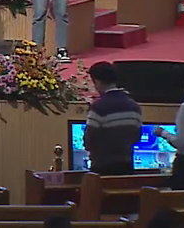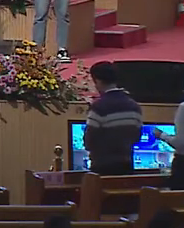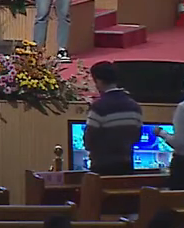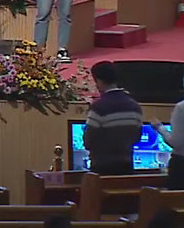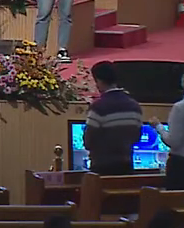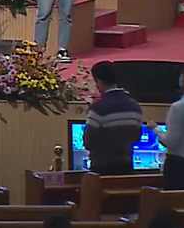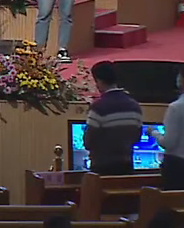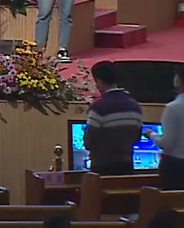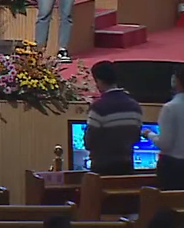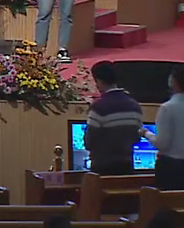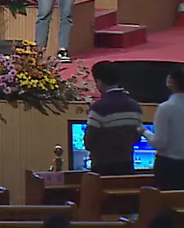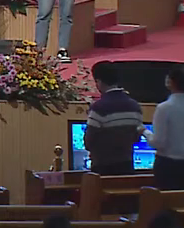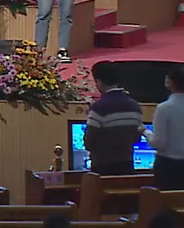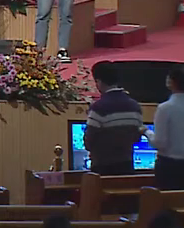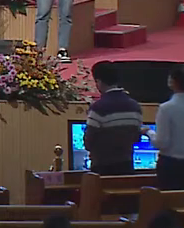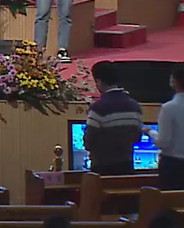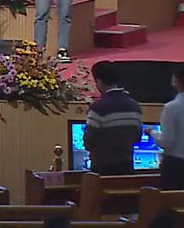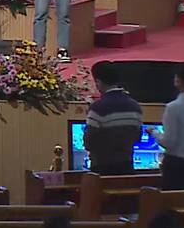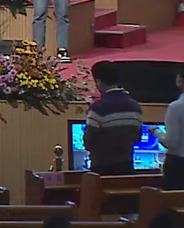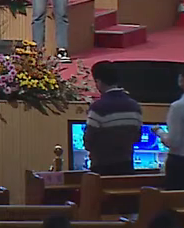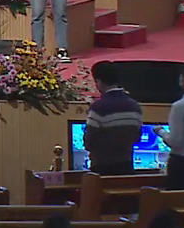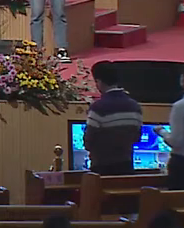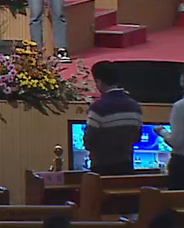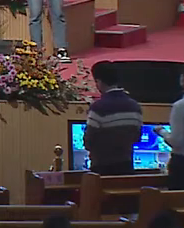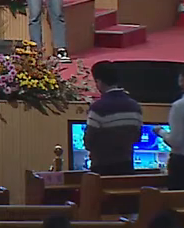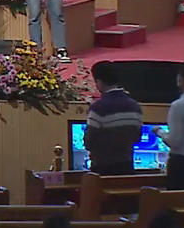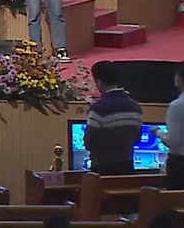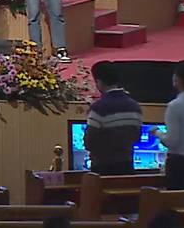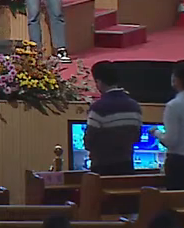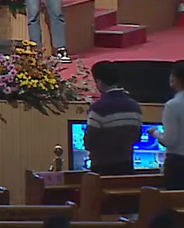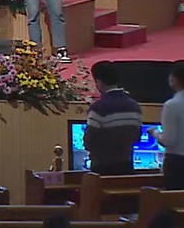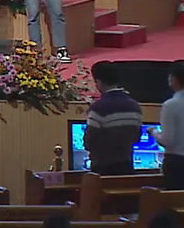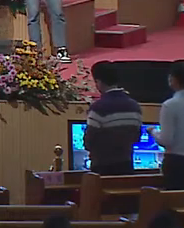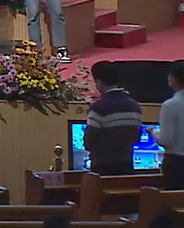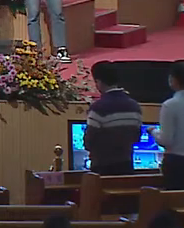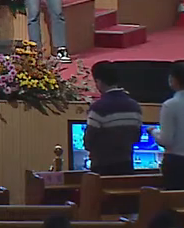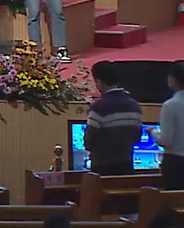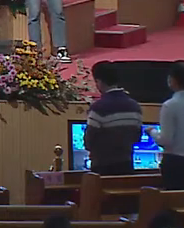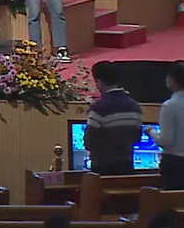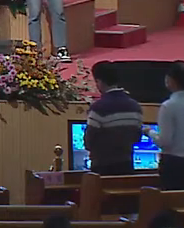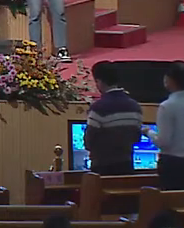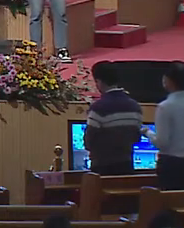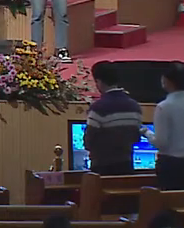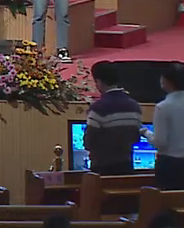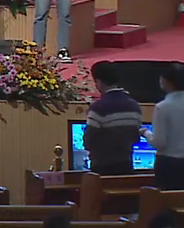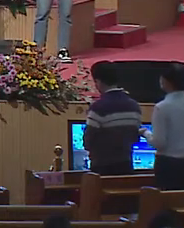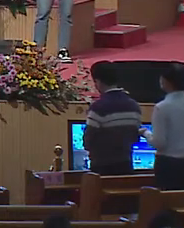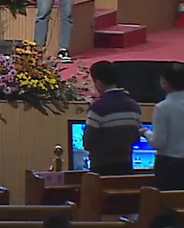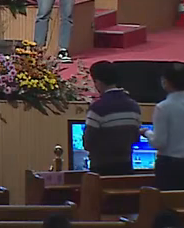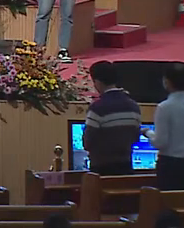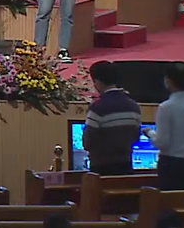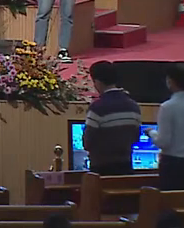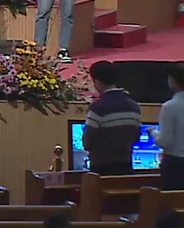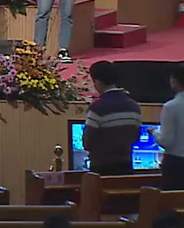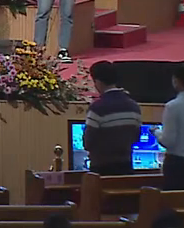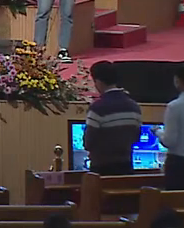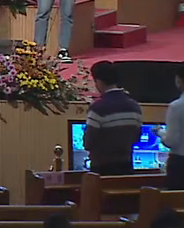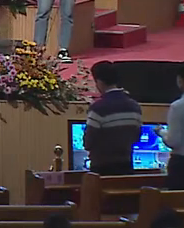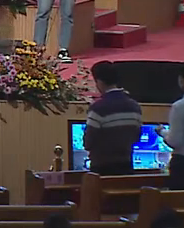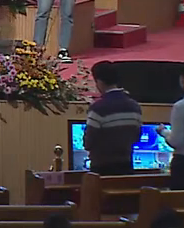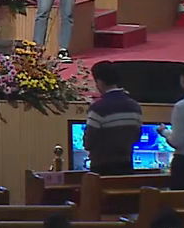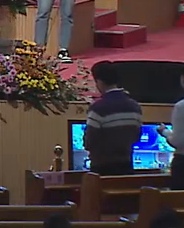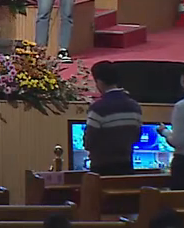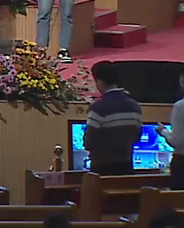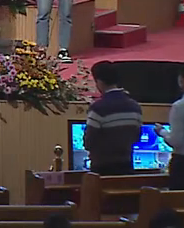go of all the weaknesses in our lives and for all our prayers to be answered by